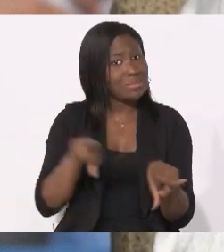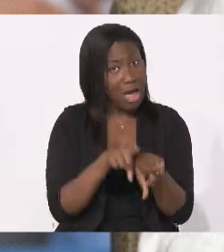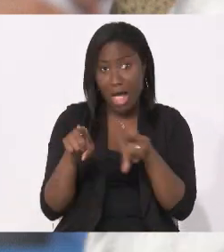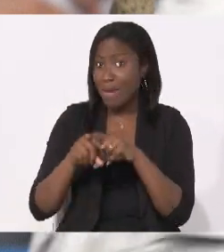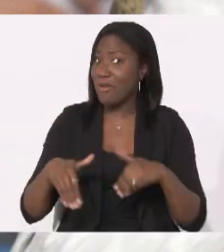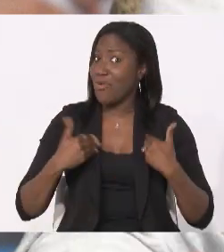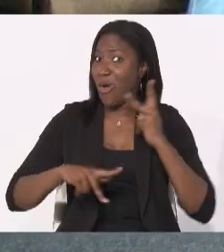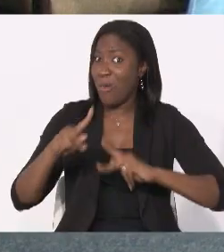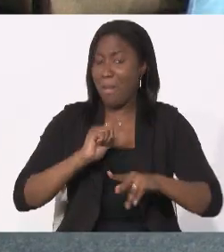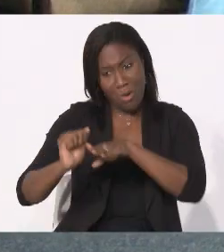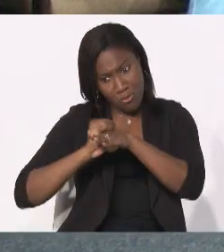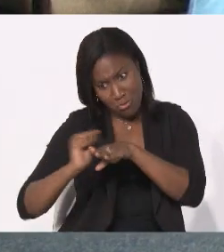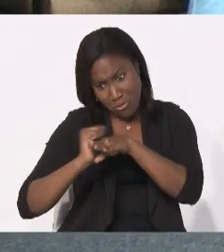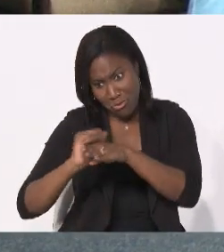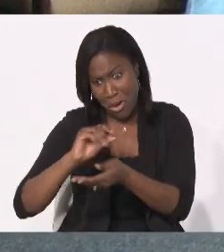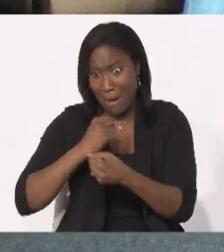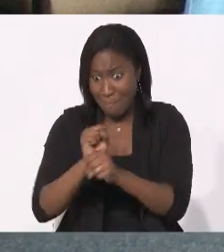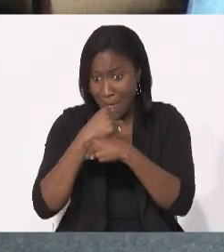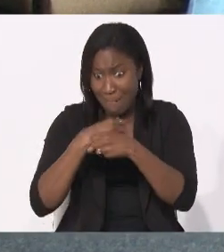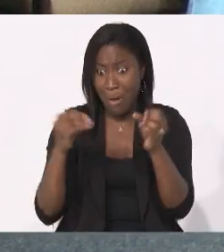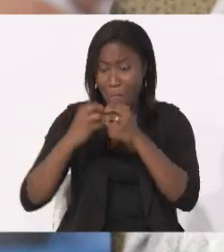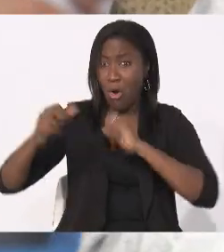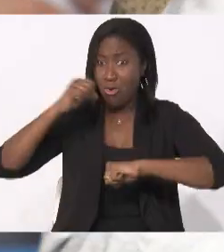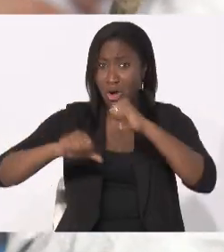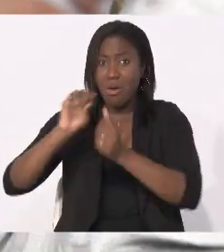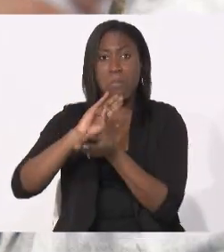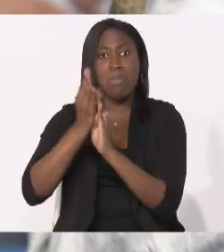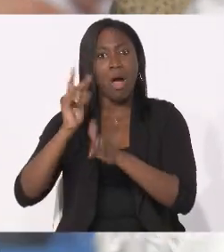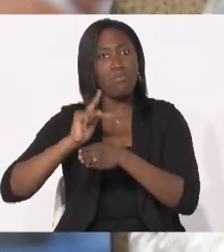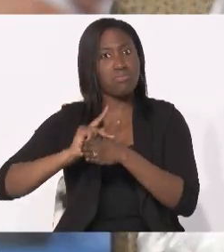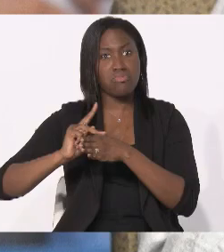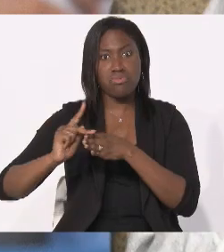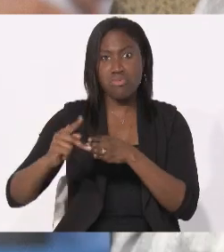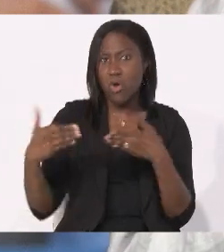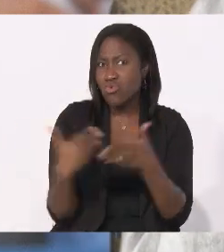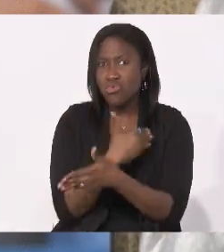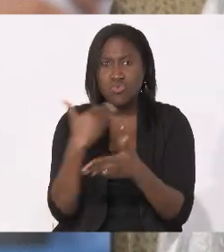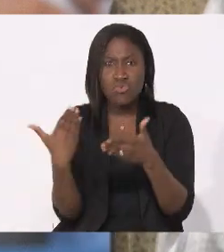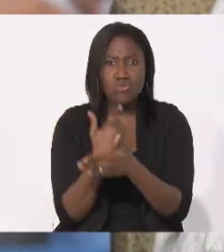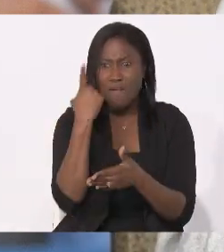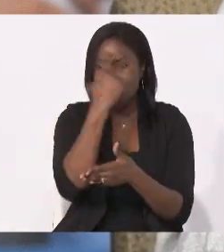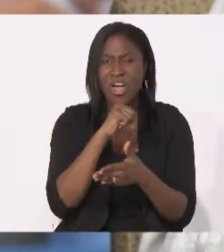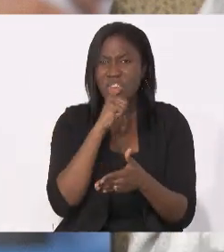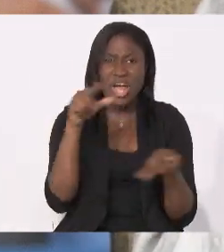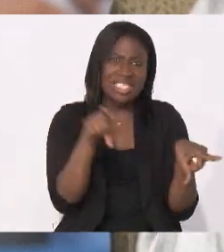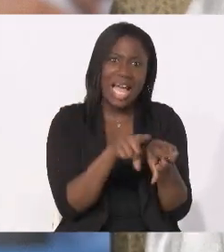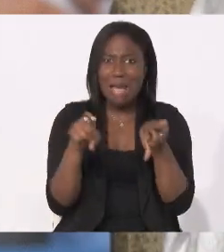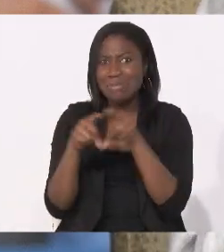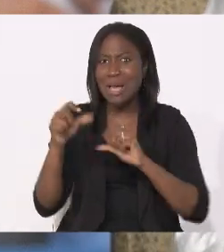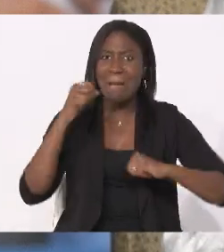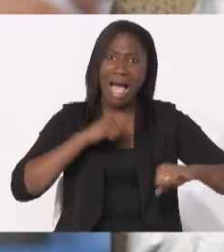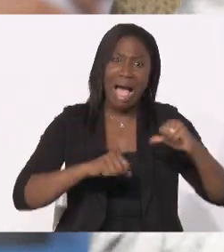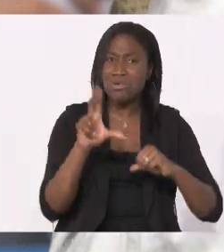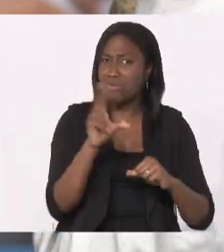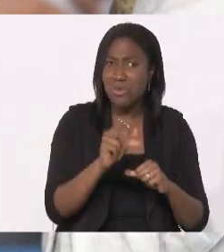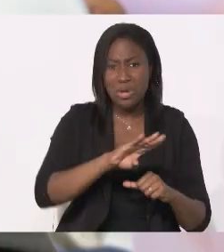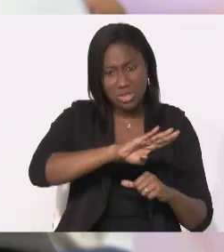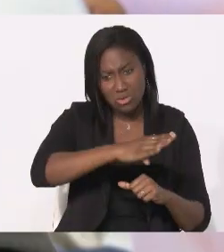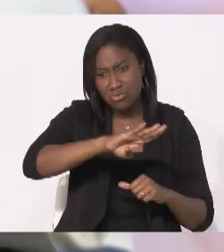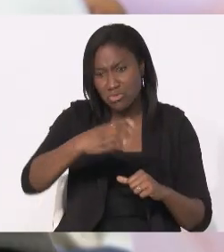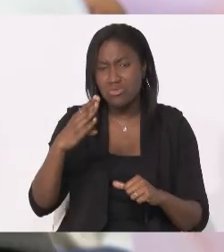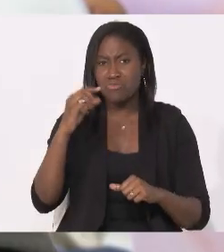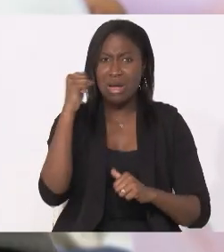It's great content being made, engaging stuff, new faces. It's not the same old actors. You see new faces,